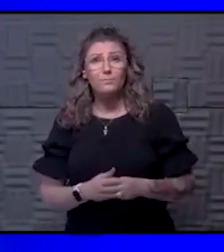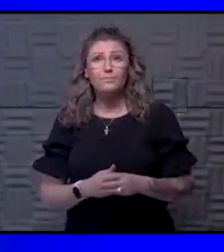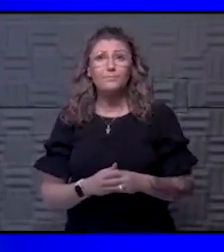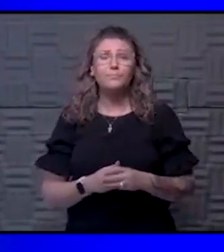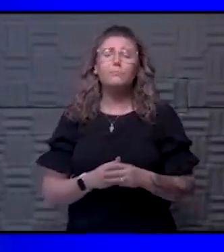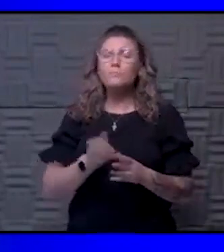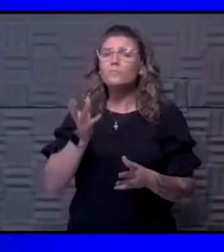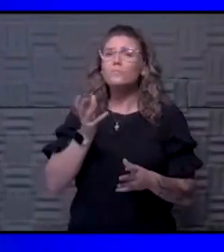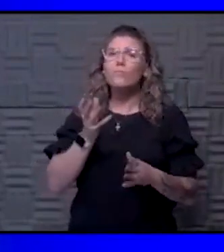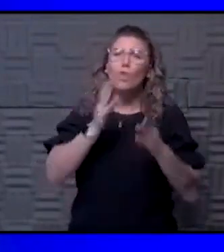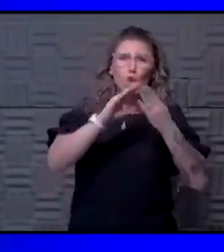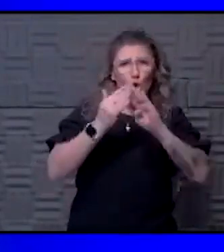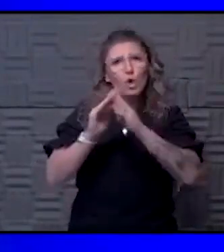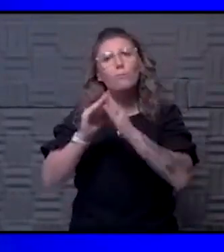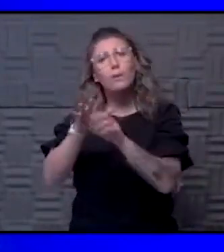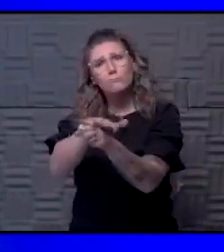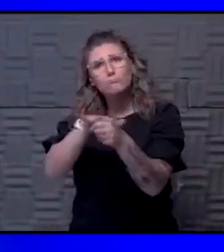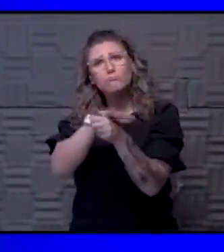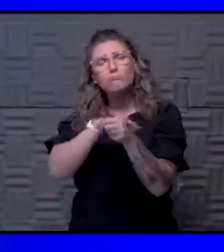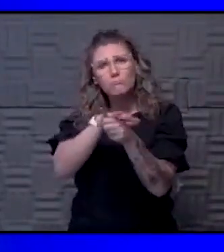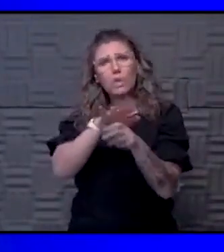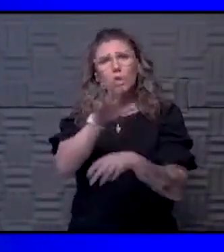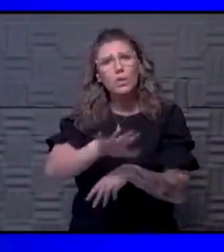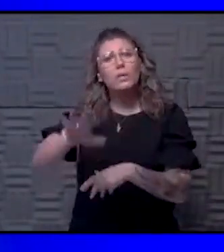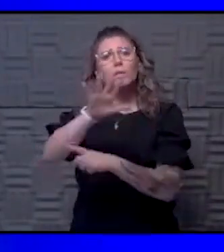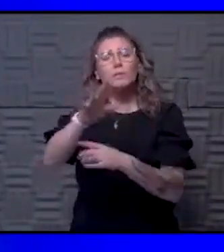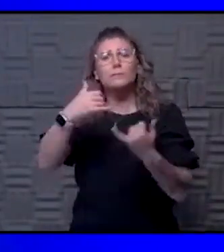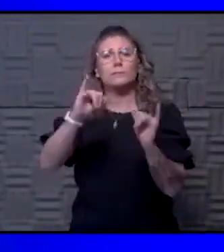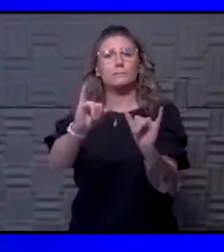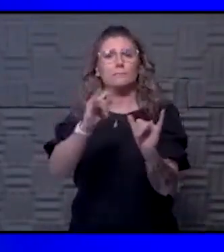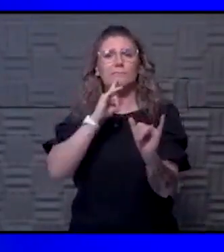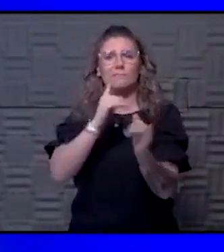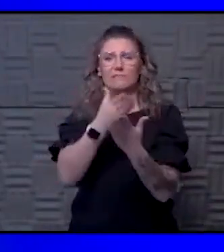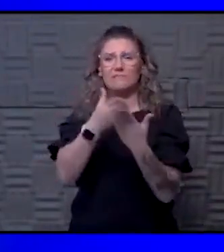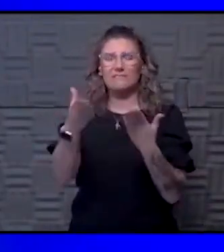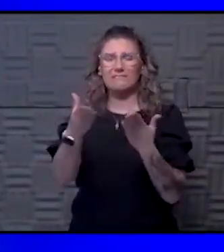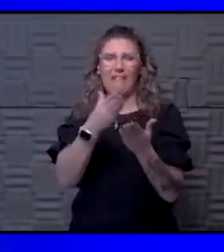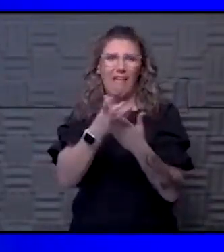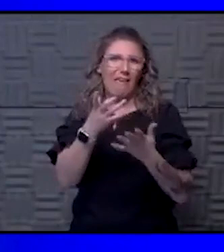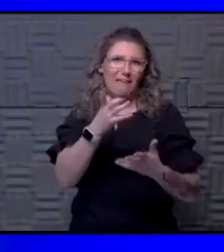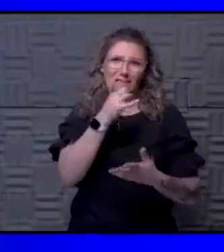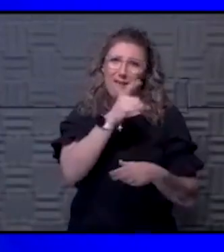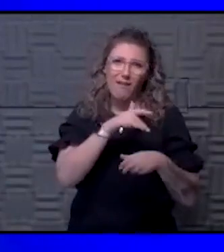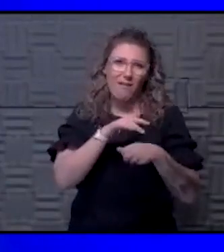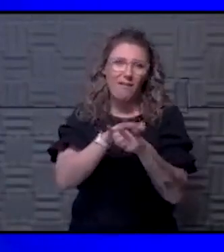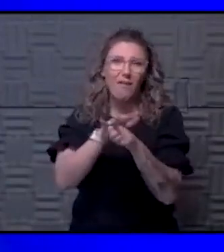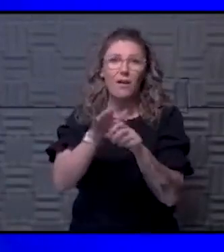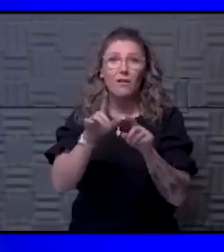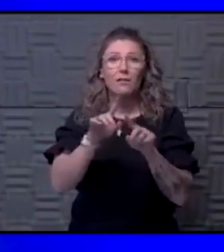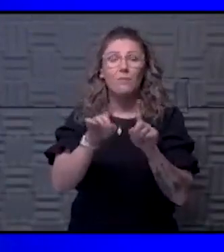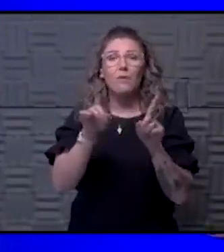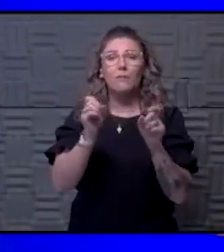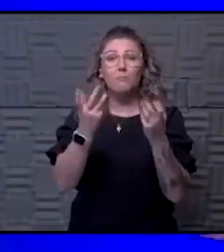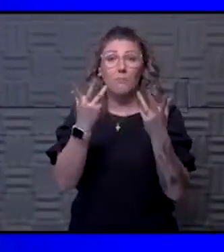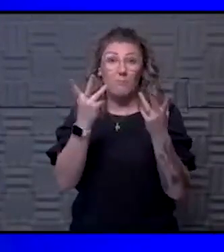Some urban areas, I will say, some urban areas still have that supply is less than demand, but a lot of places are